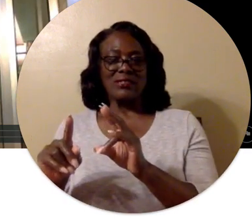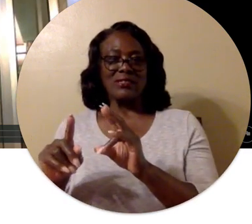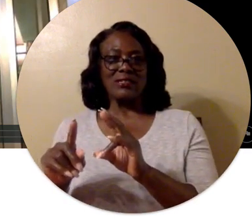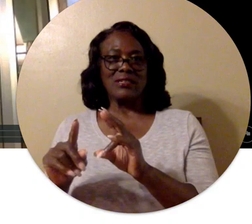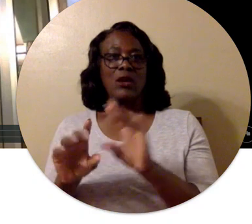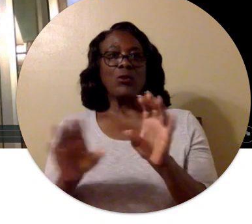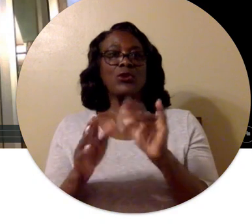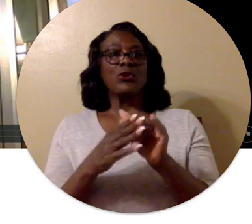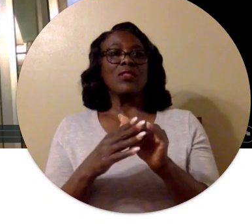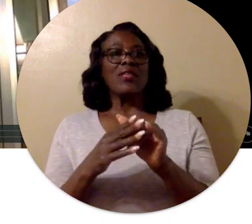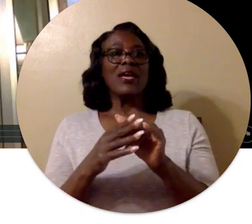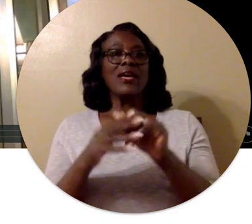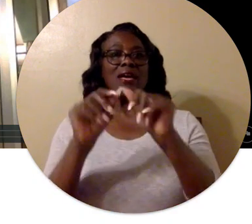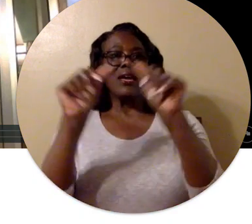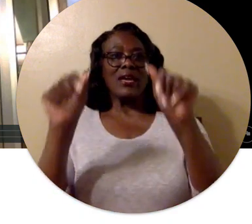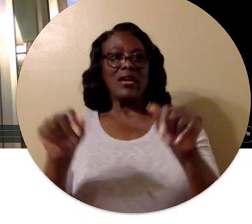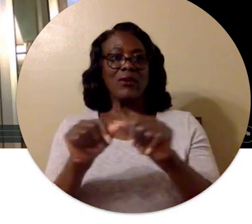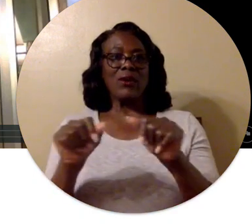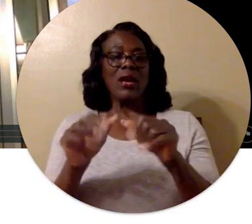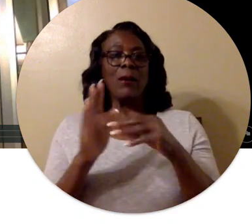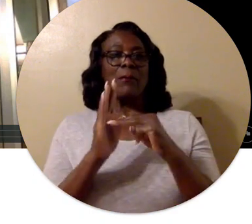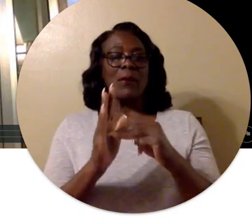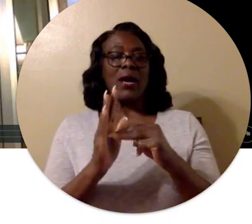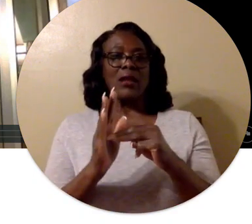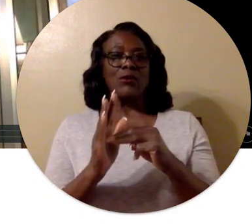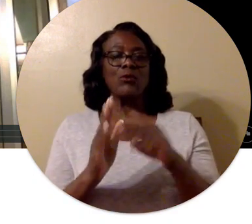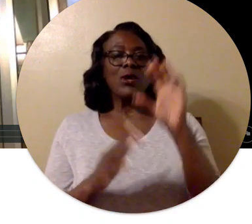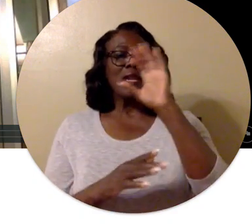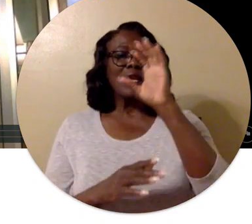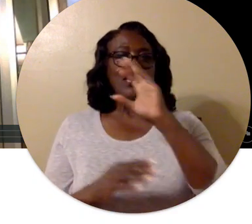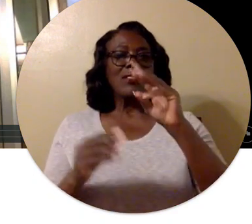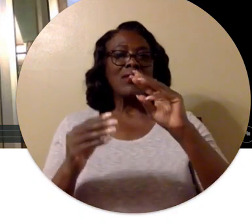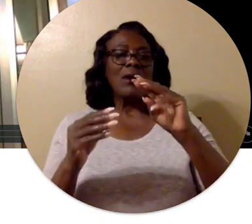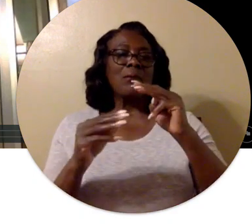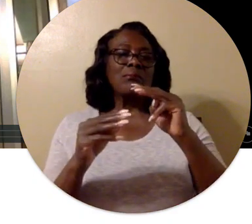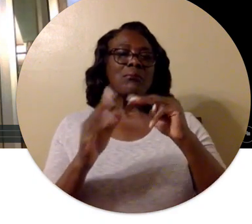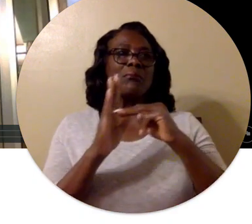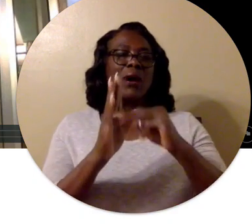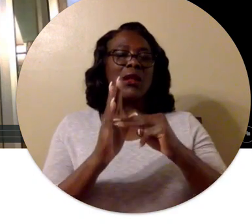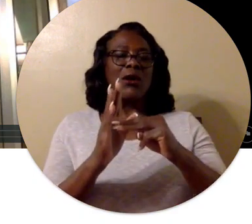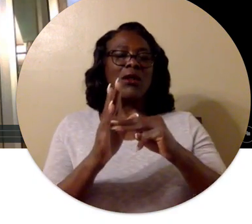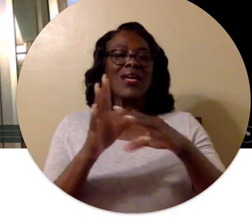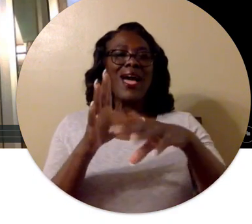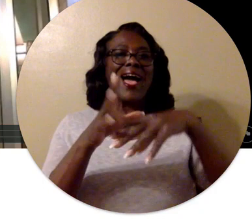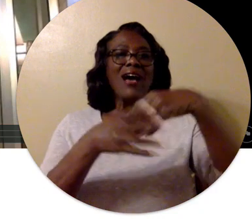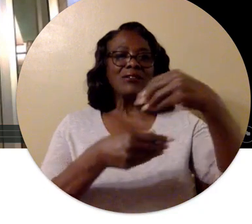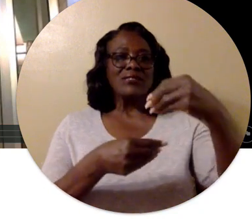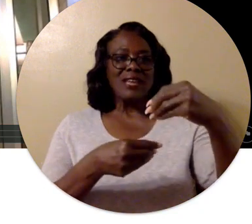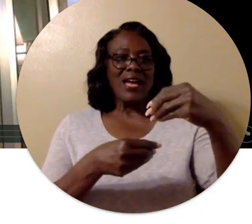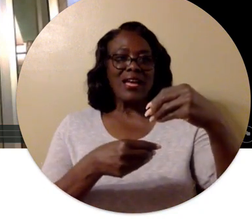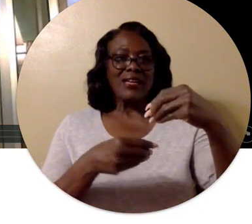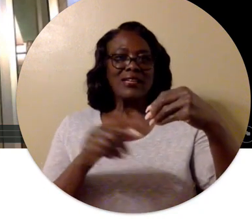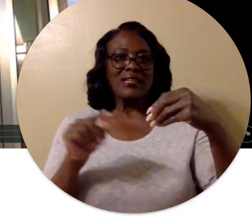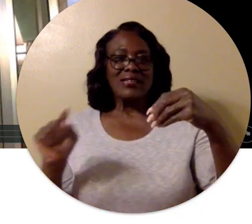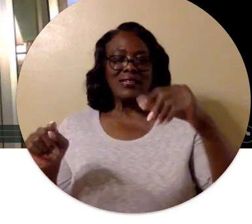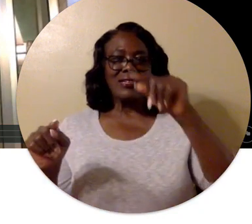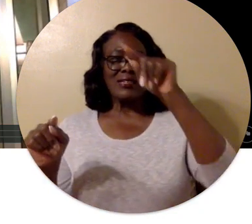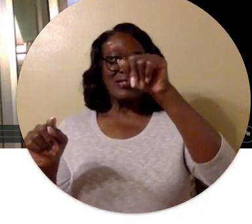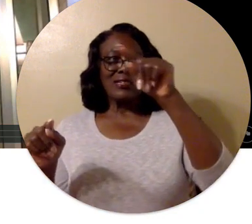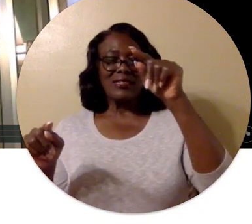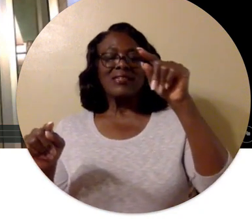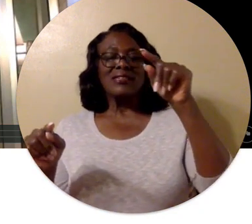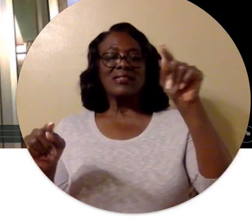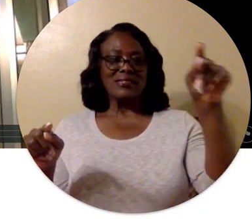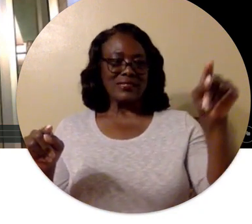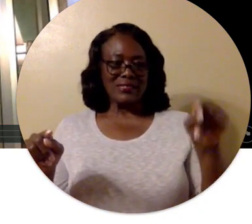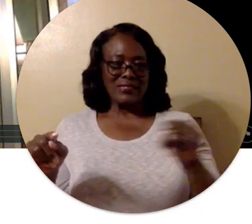our area model, we are looking at the numbers on the outside or the edges of one box, and we're multiplying those together. So if we start in this box,